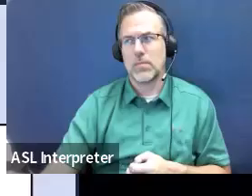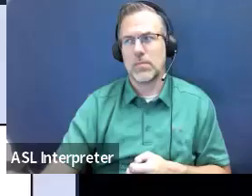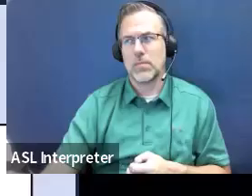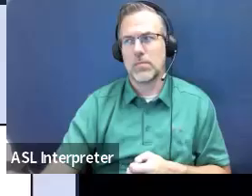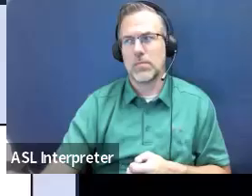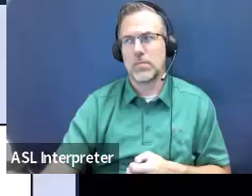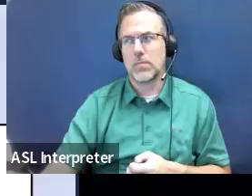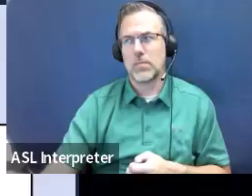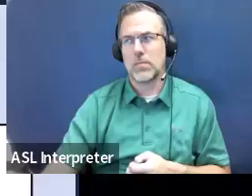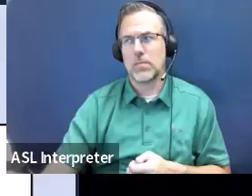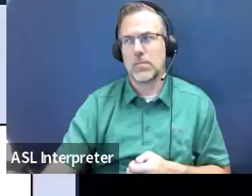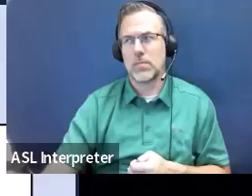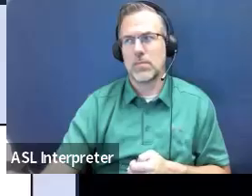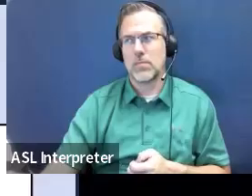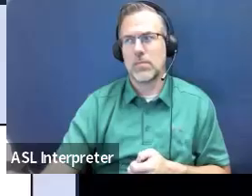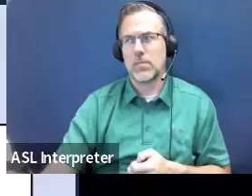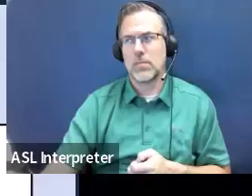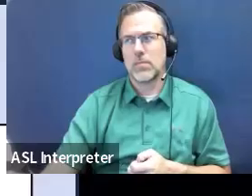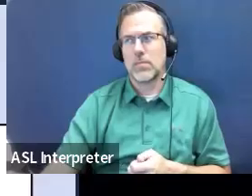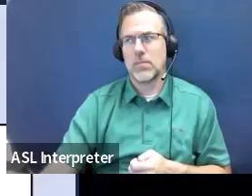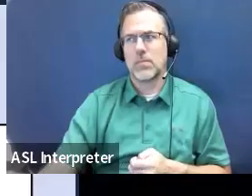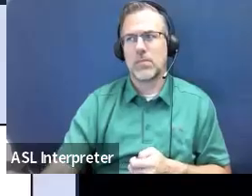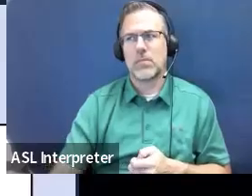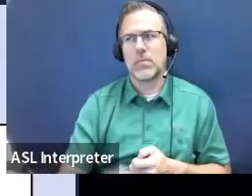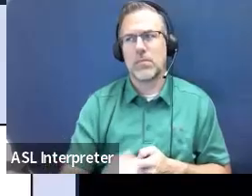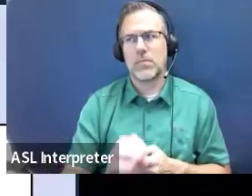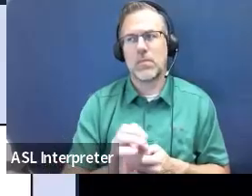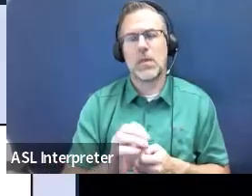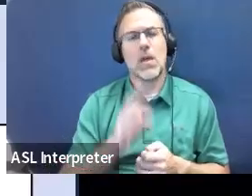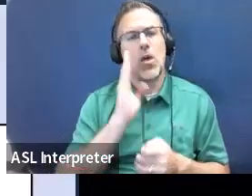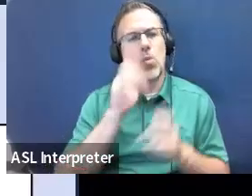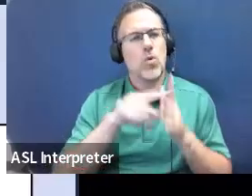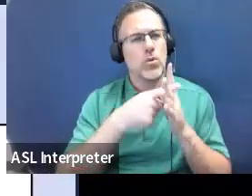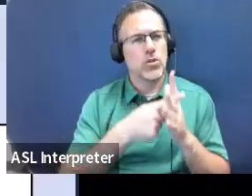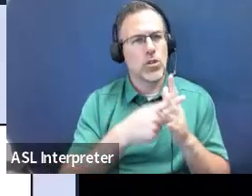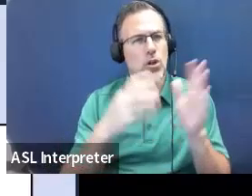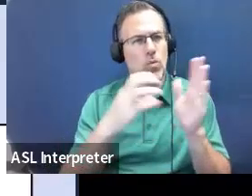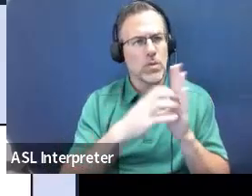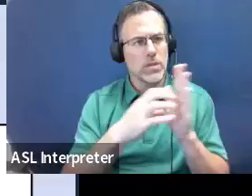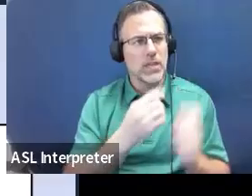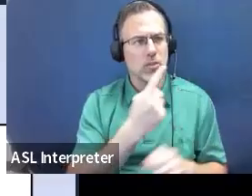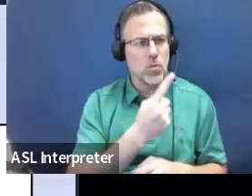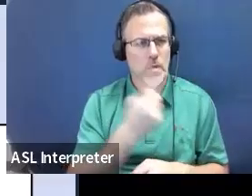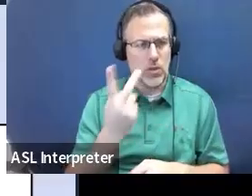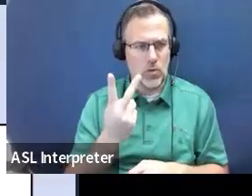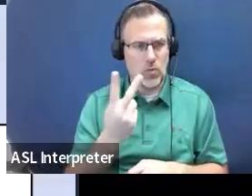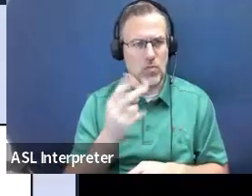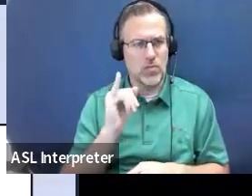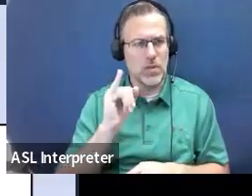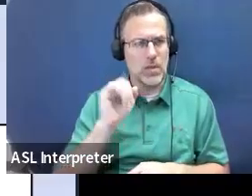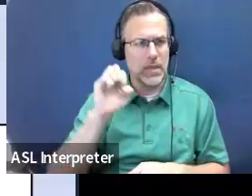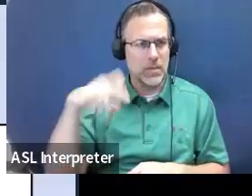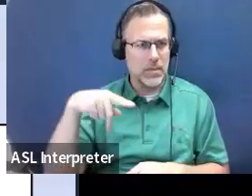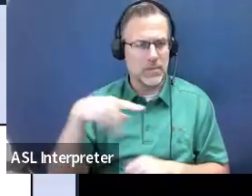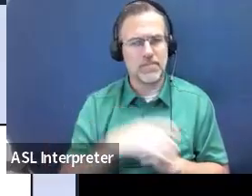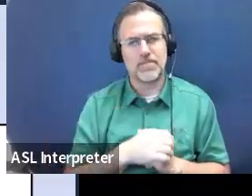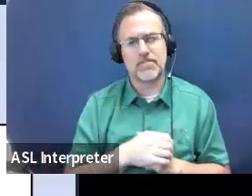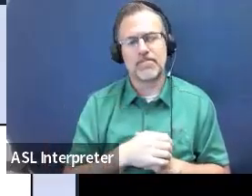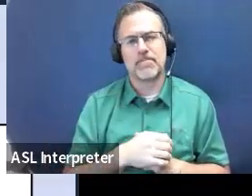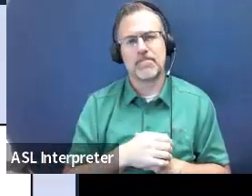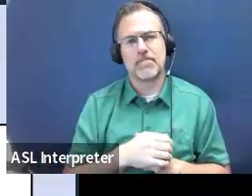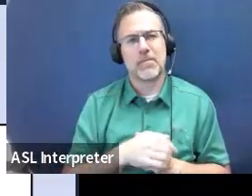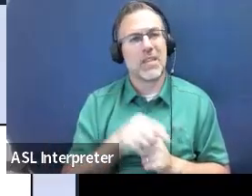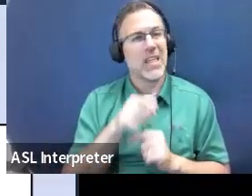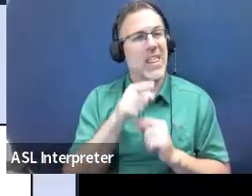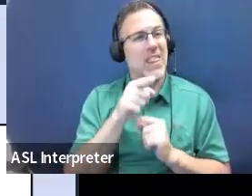Okay, so we're going to start off with section 1 and 2 of the IEP. So again, this is just a snapshot